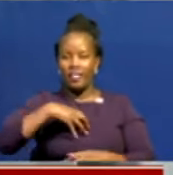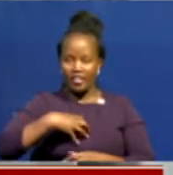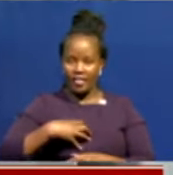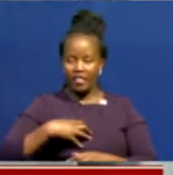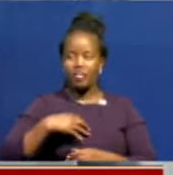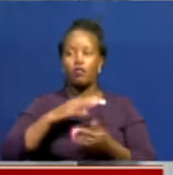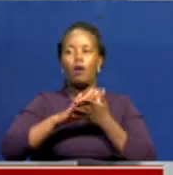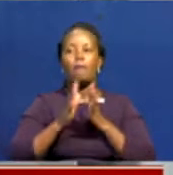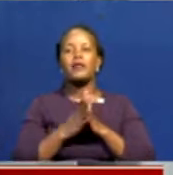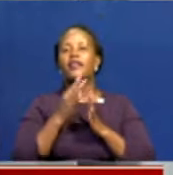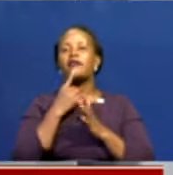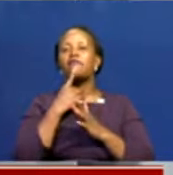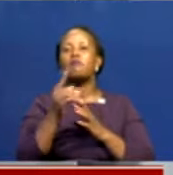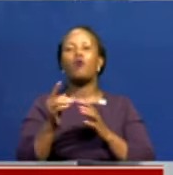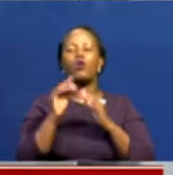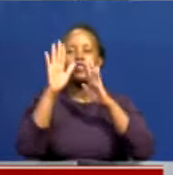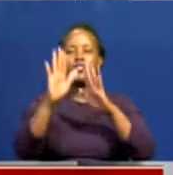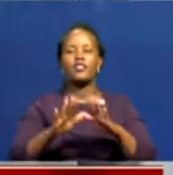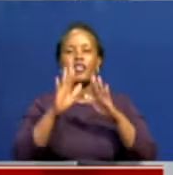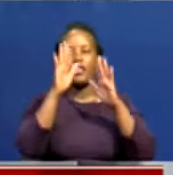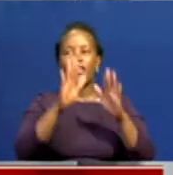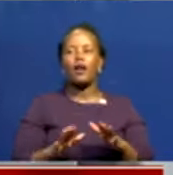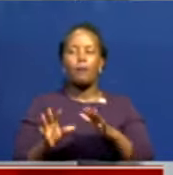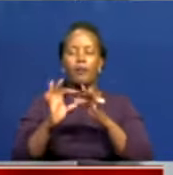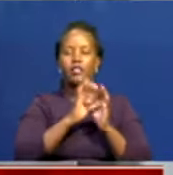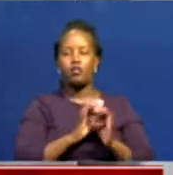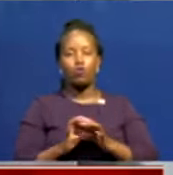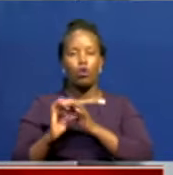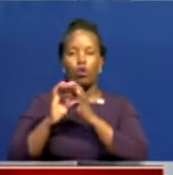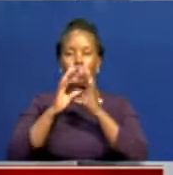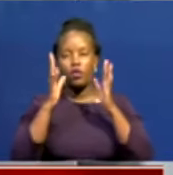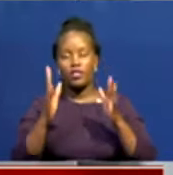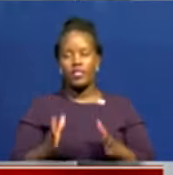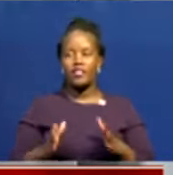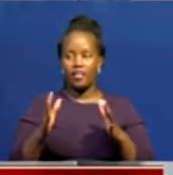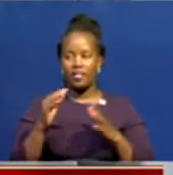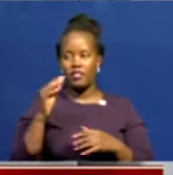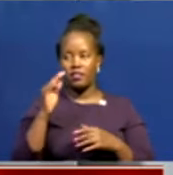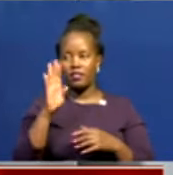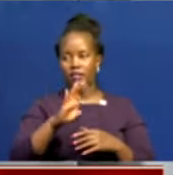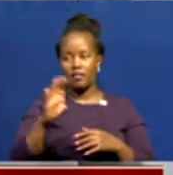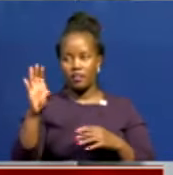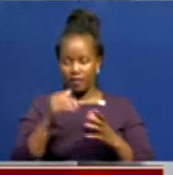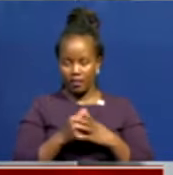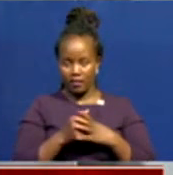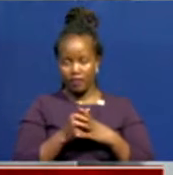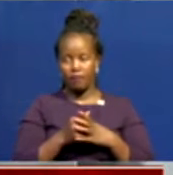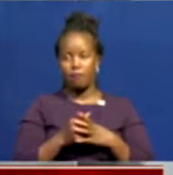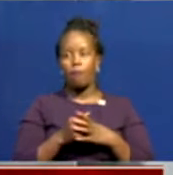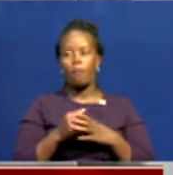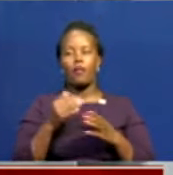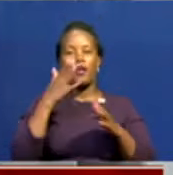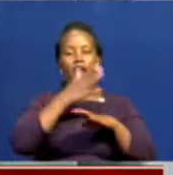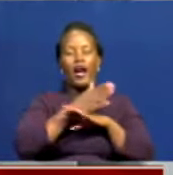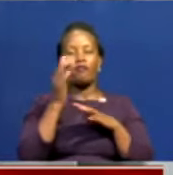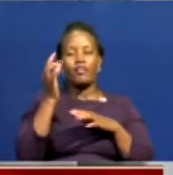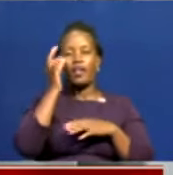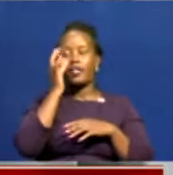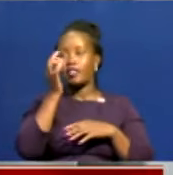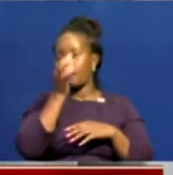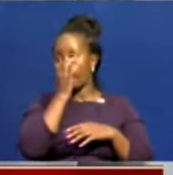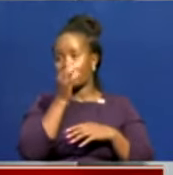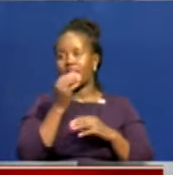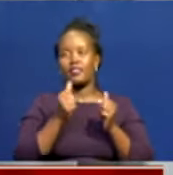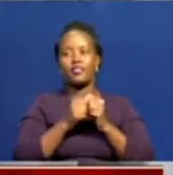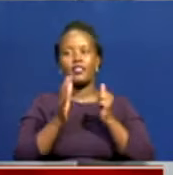campaign coordinator in Northeastern Province. After Moi's victory against Kibaki in the 1997 general election, he